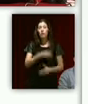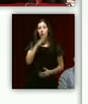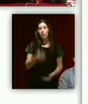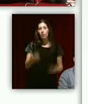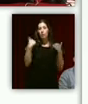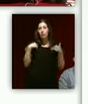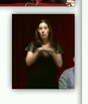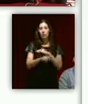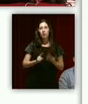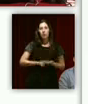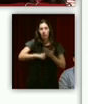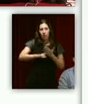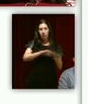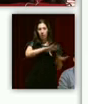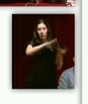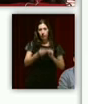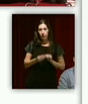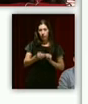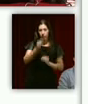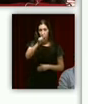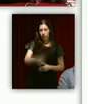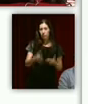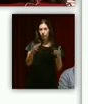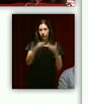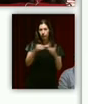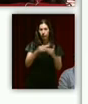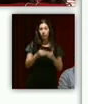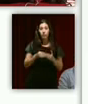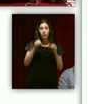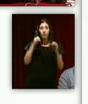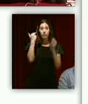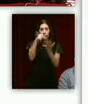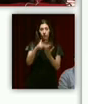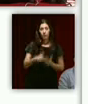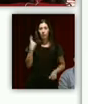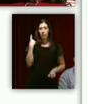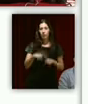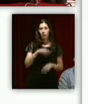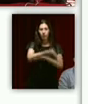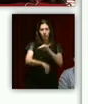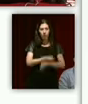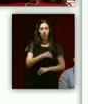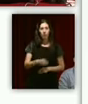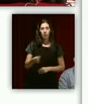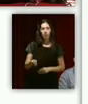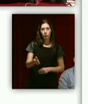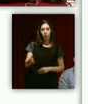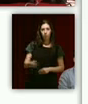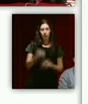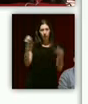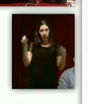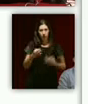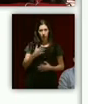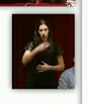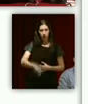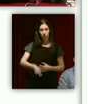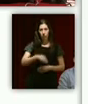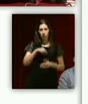processing, because we need to manage the user interface. As it says, it needs to read the actions carried out